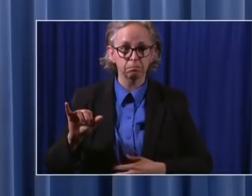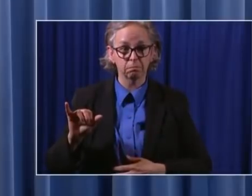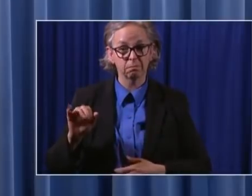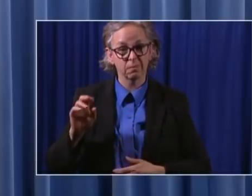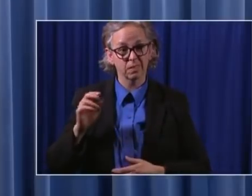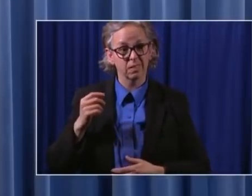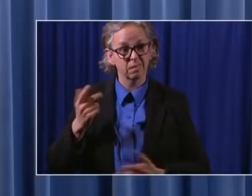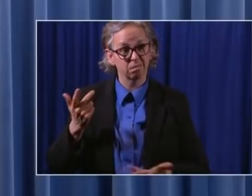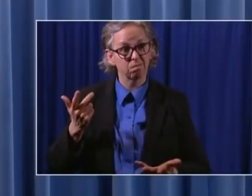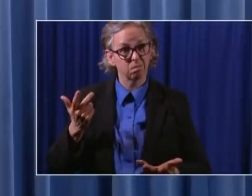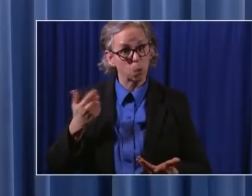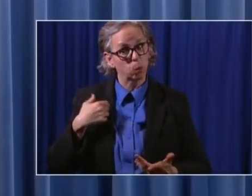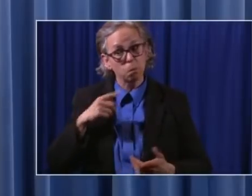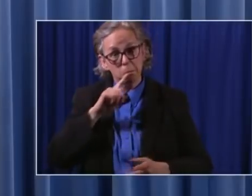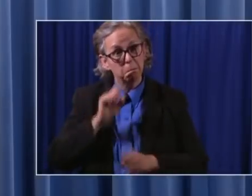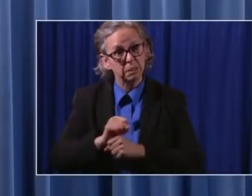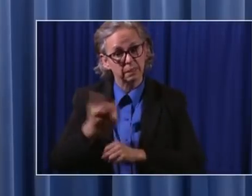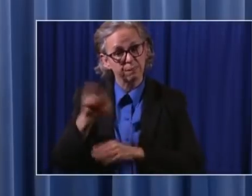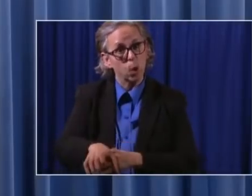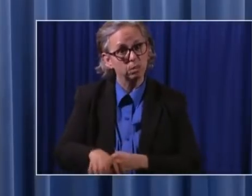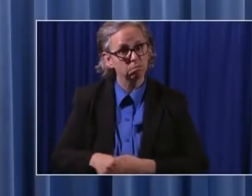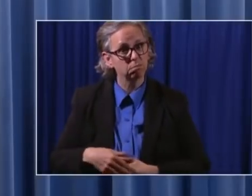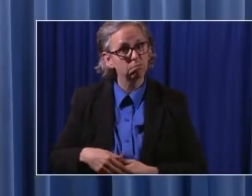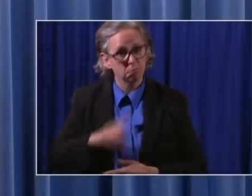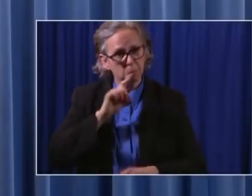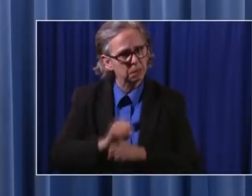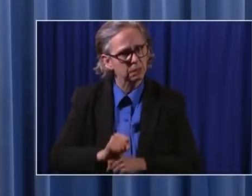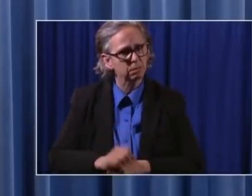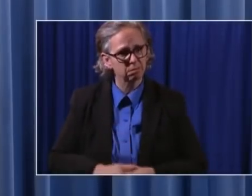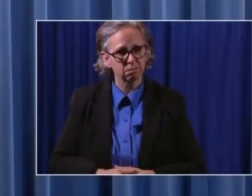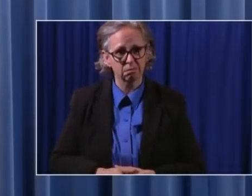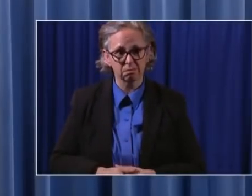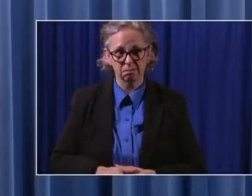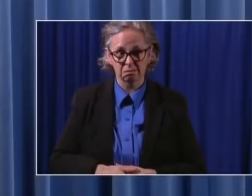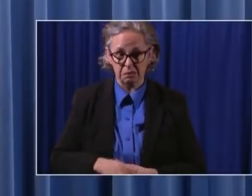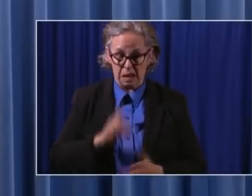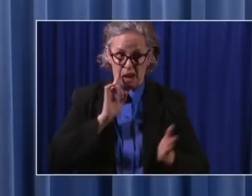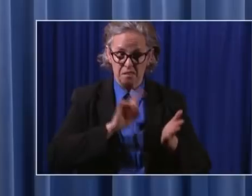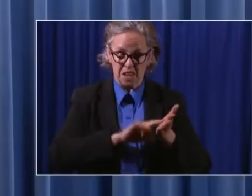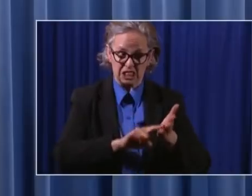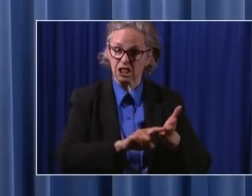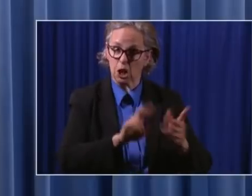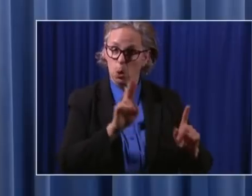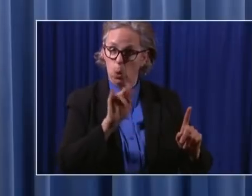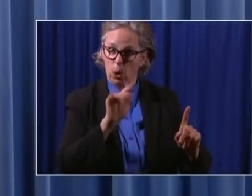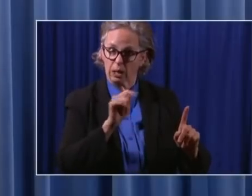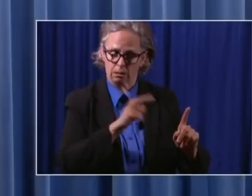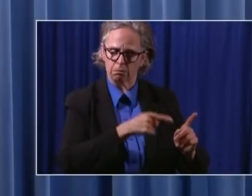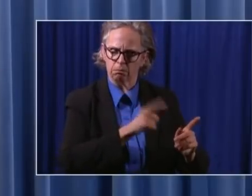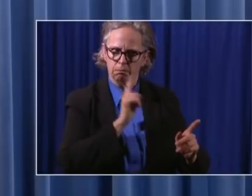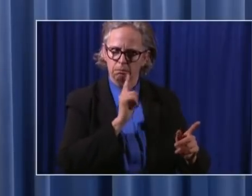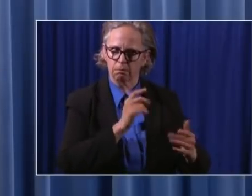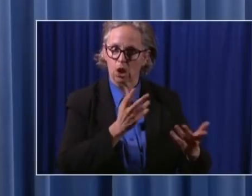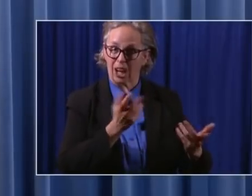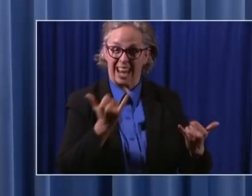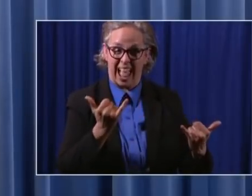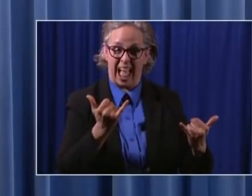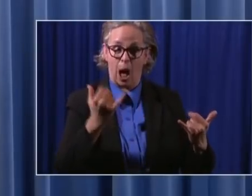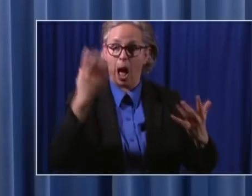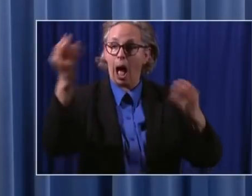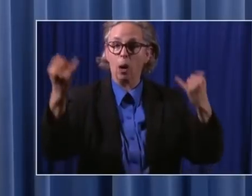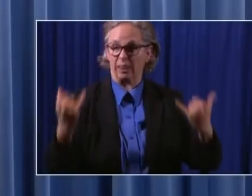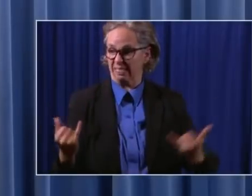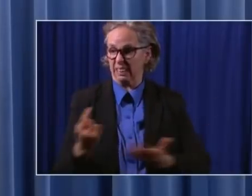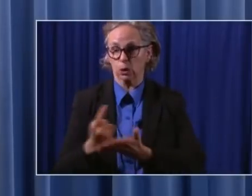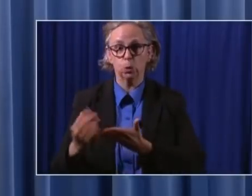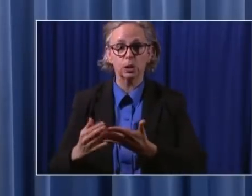I just talked about, our investigative unit will be out again this weekend. They'll have additional people.